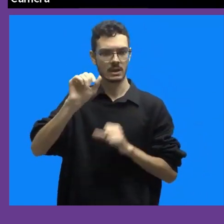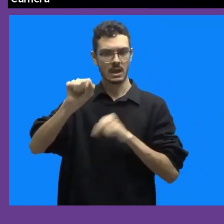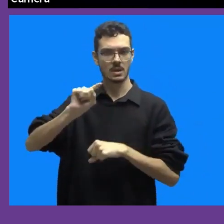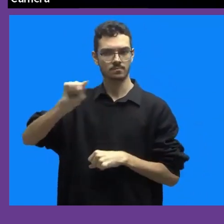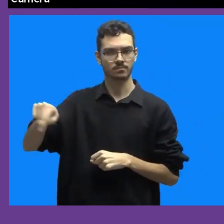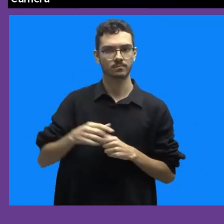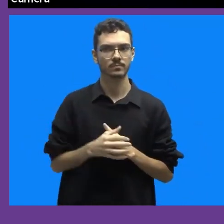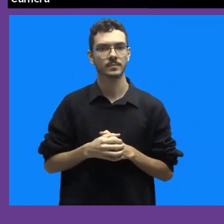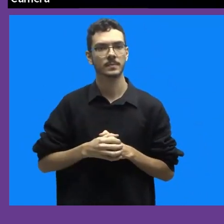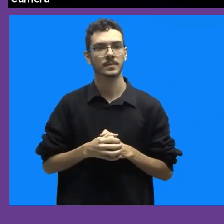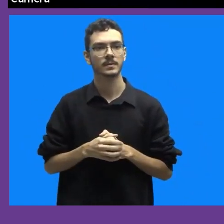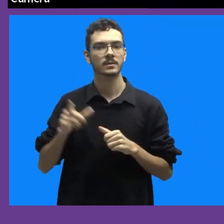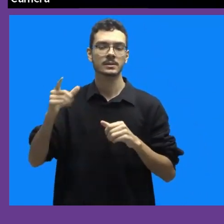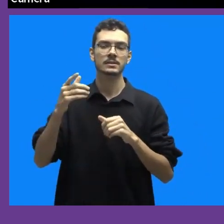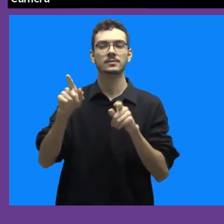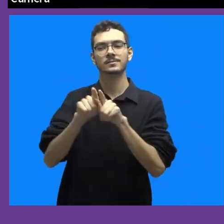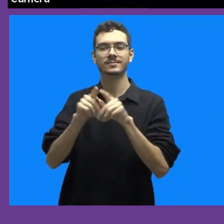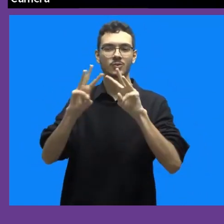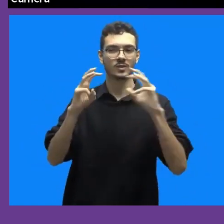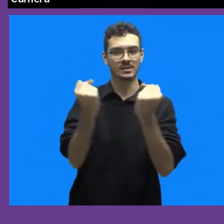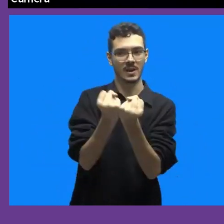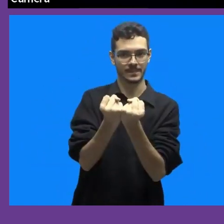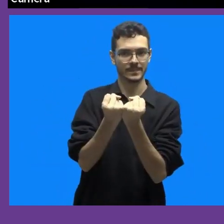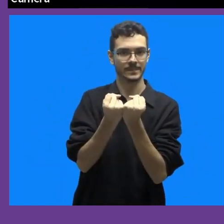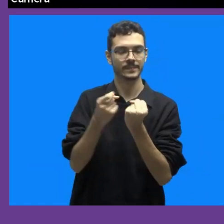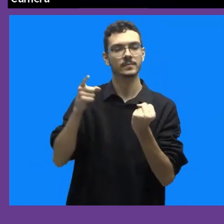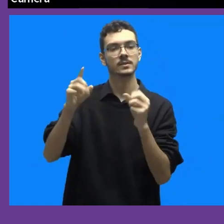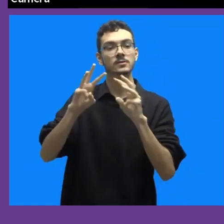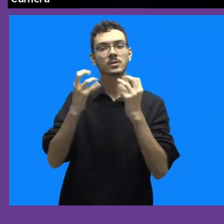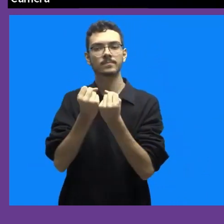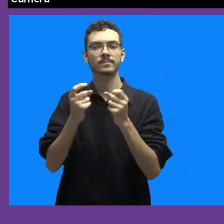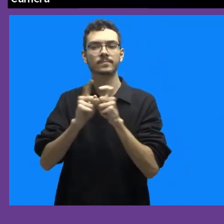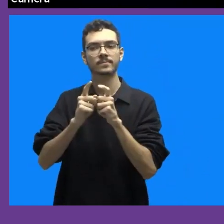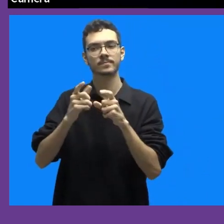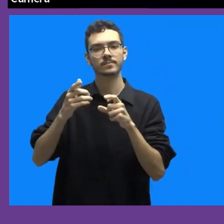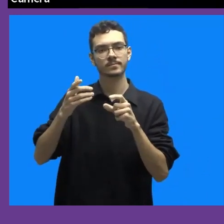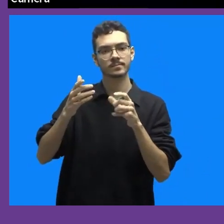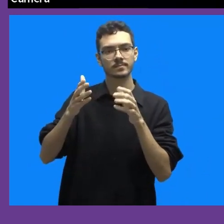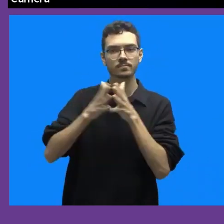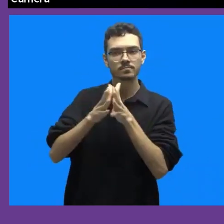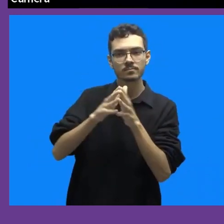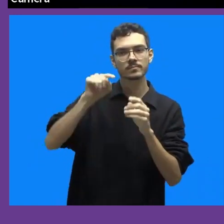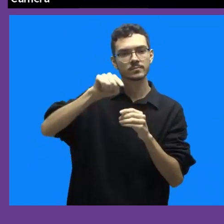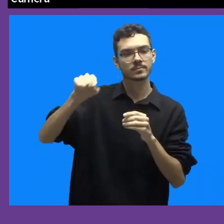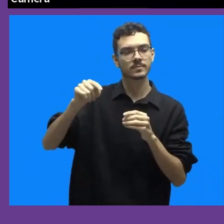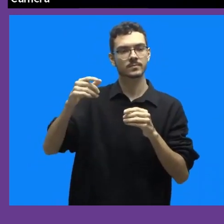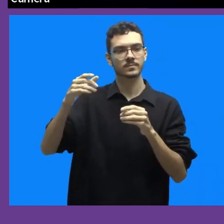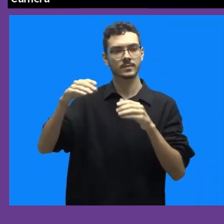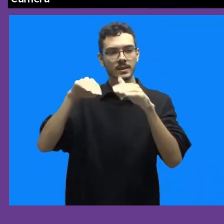And I believe it will be one of the most valuable sessions for bringing ideas to life within your